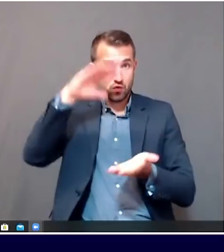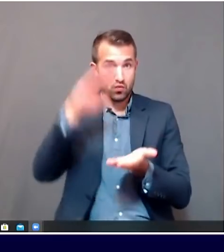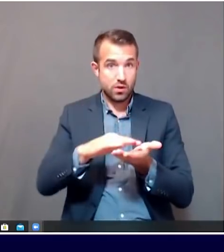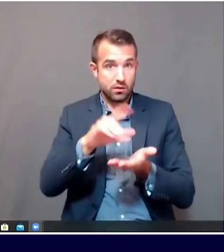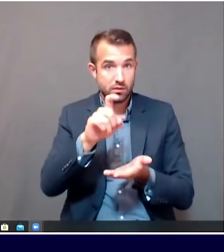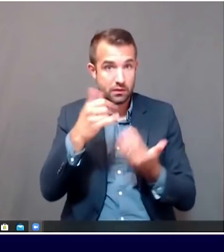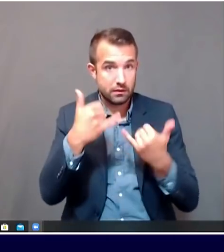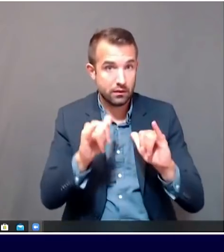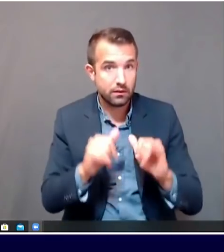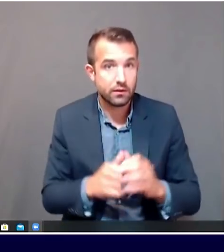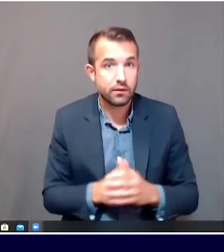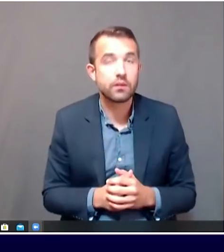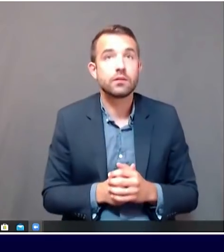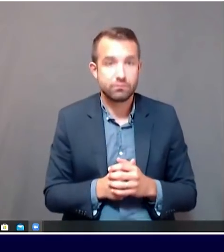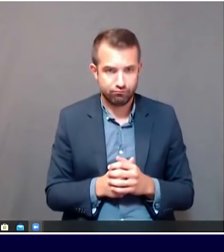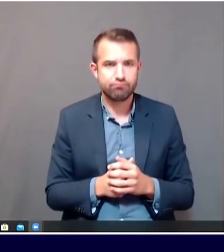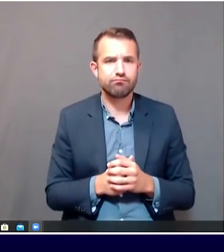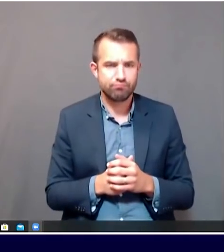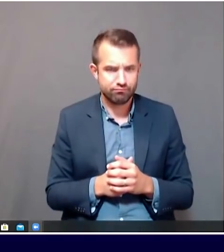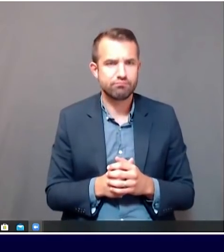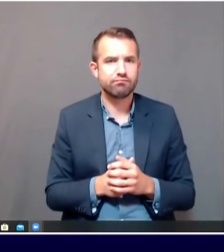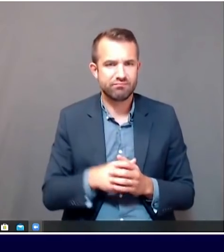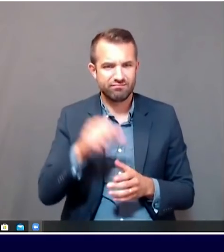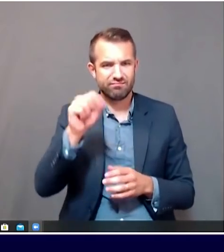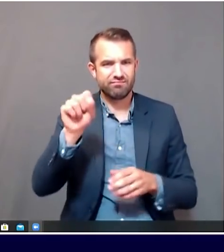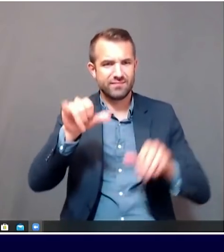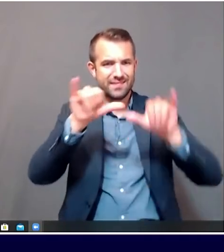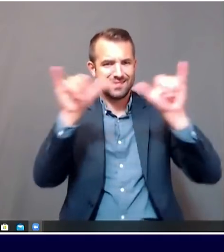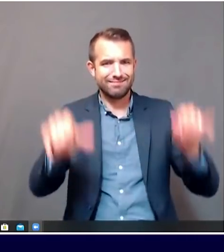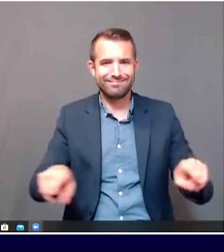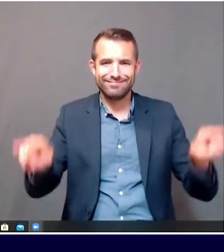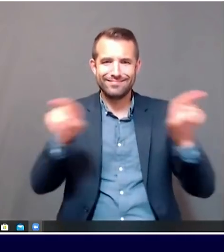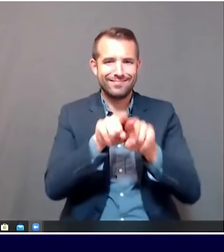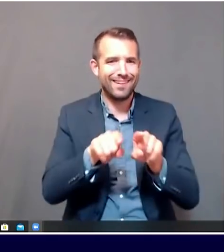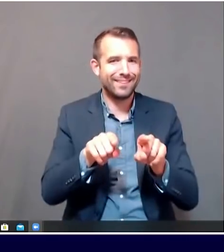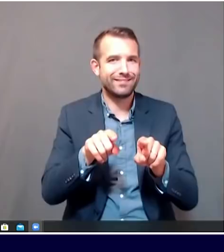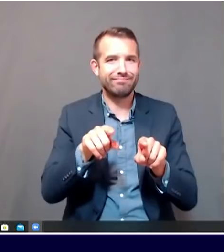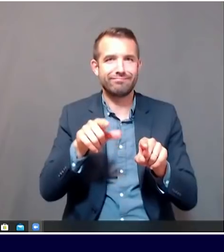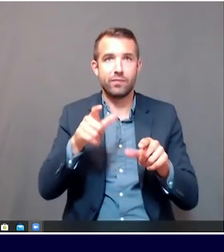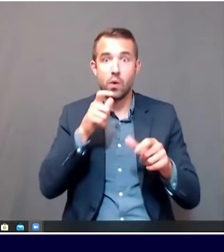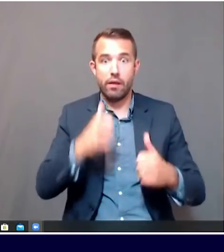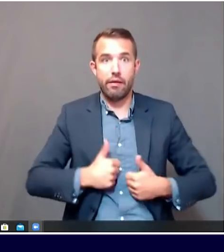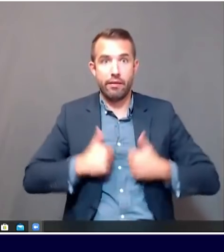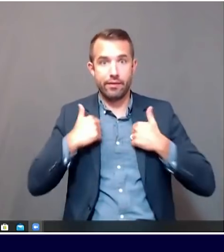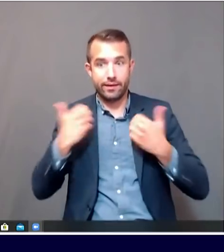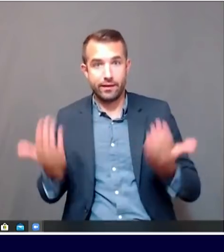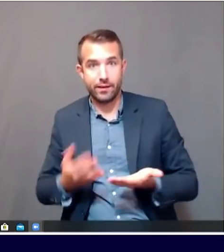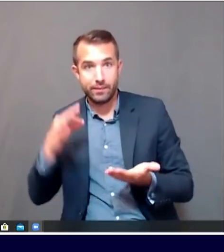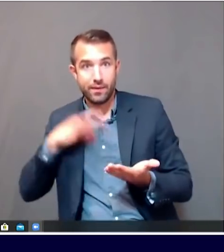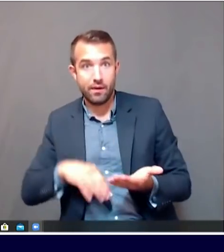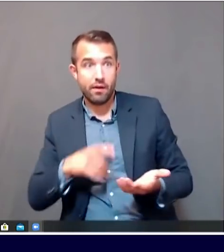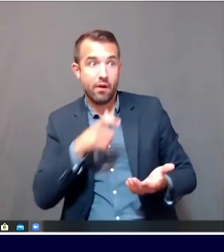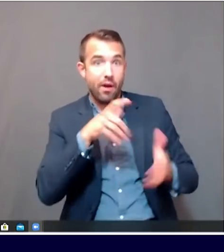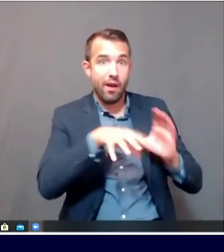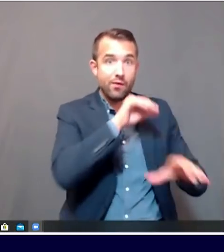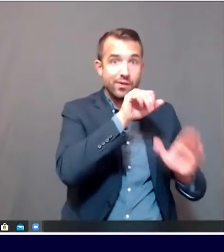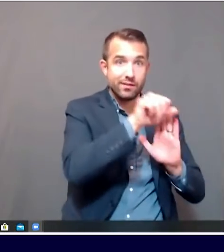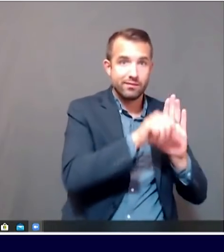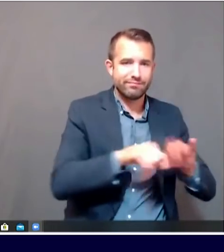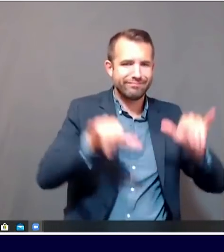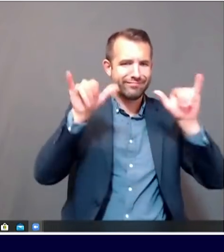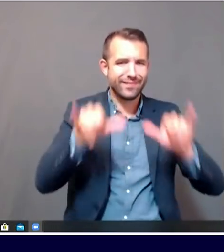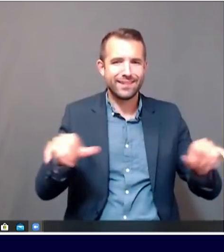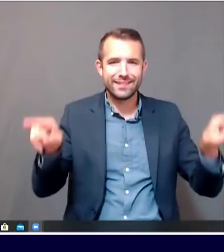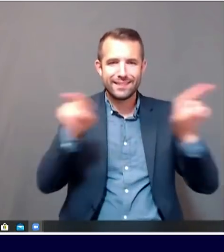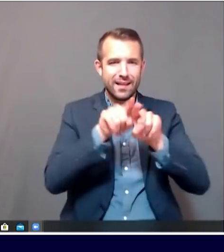be the same system that's used for individuals who are Maine residents. So it builds on that same infrastructure to make sure